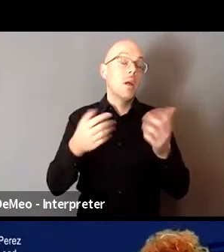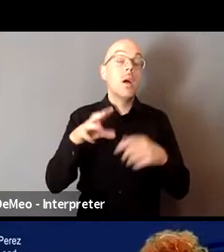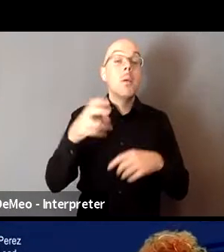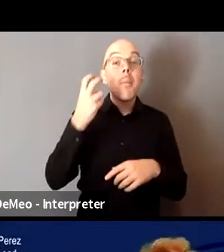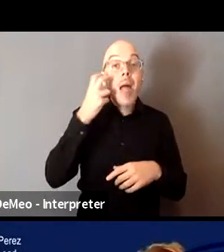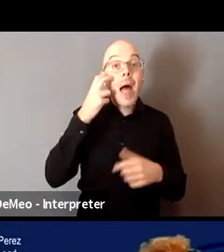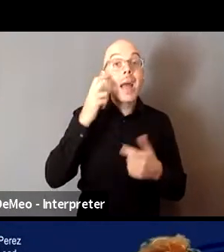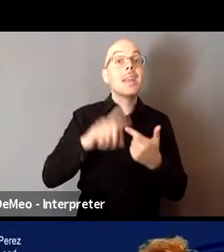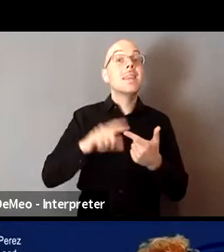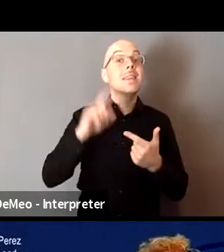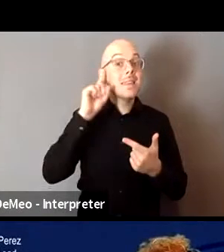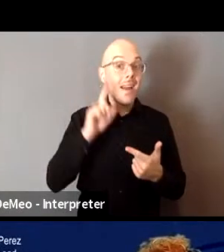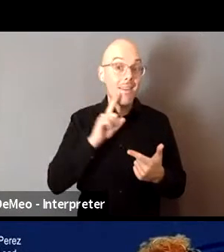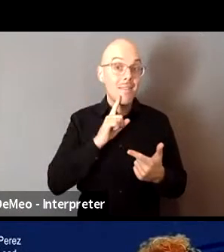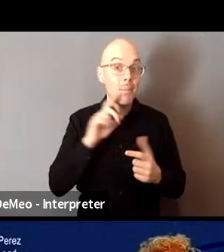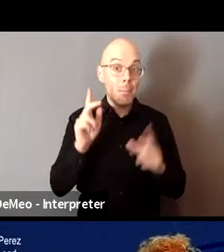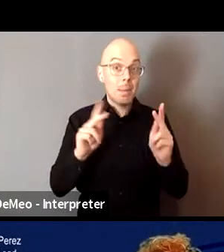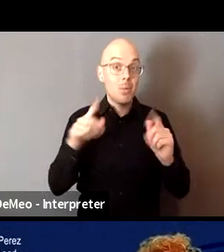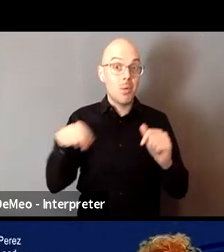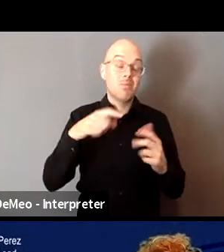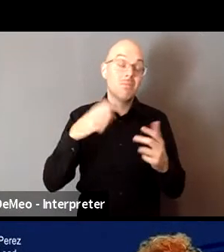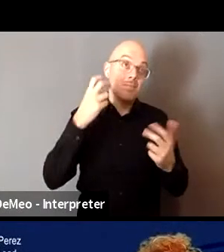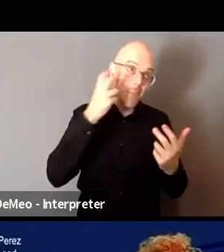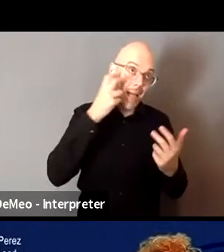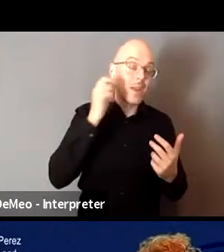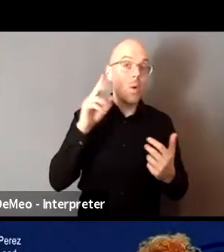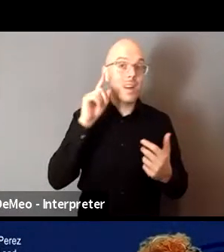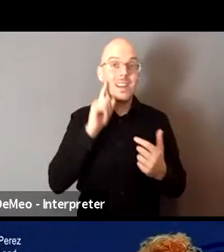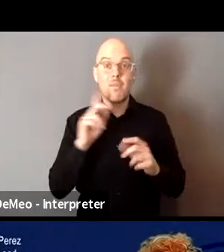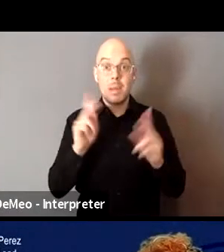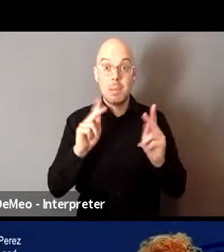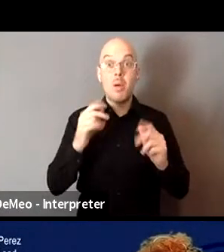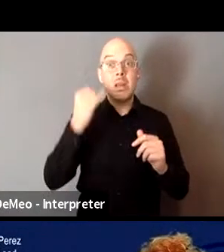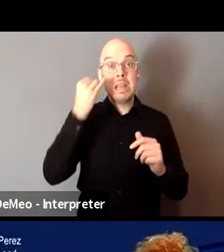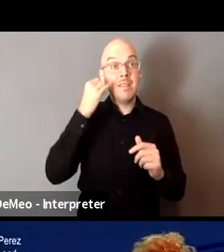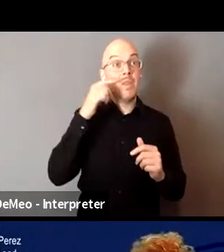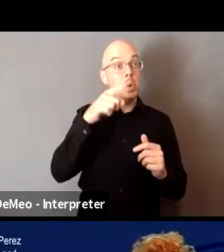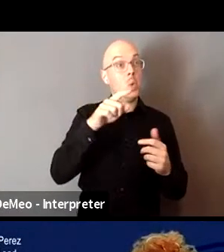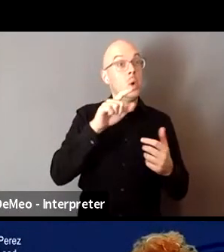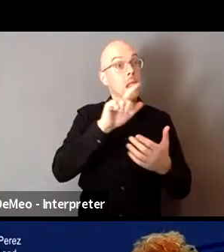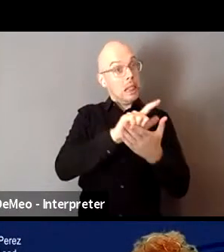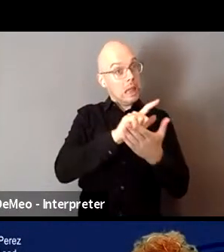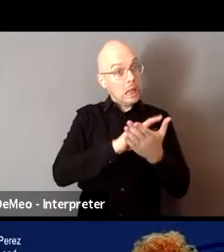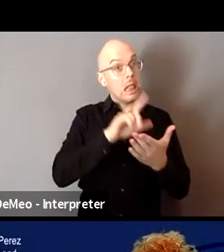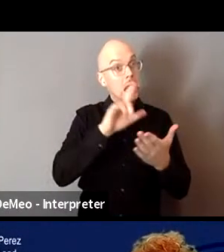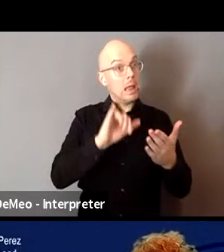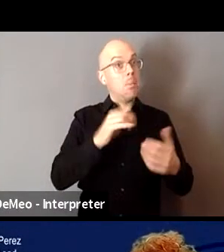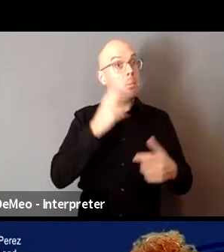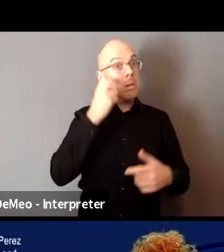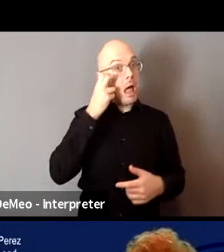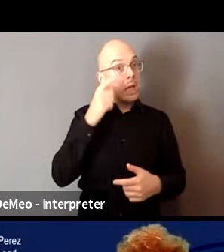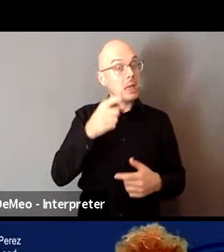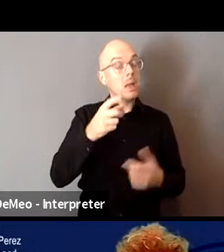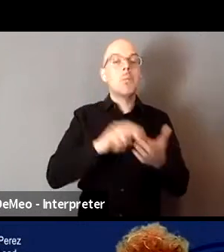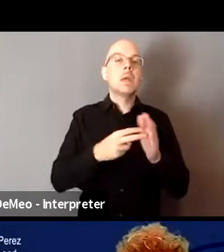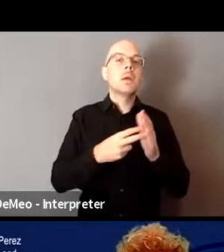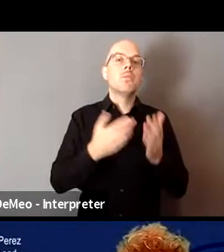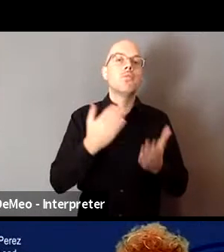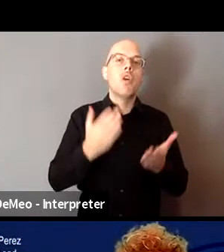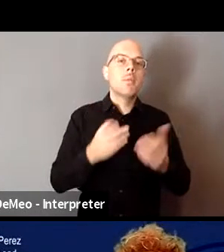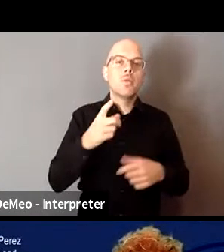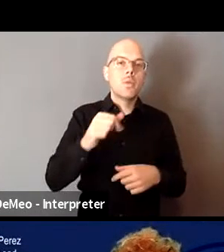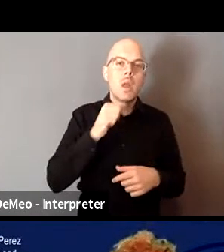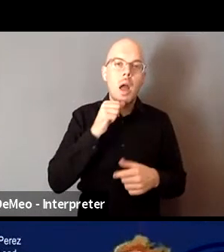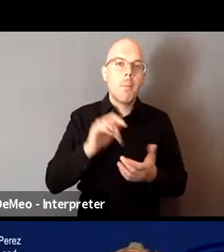or deafness, if you were legally blind, more than likely, you would not be